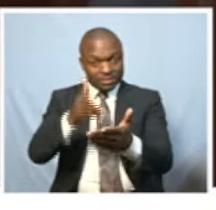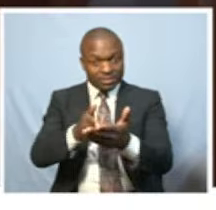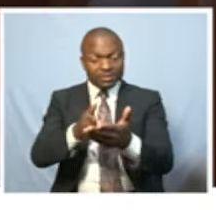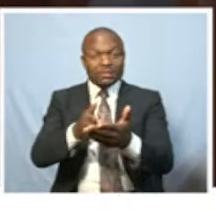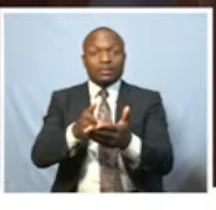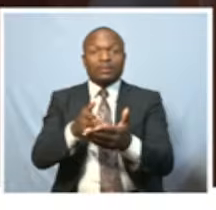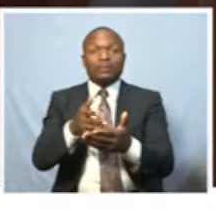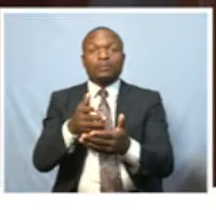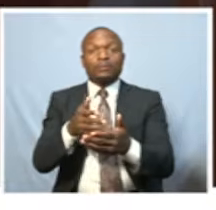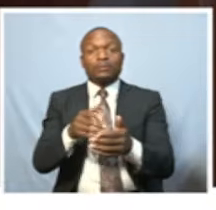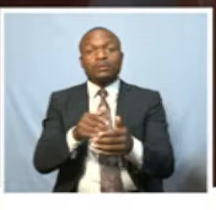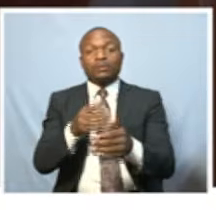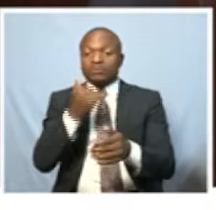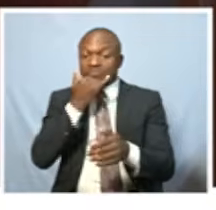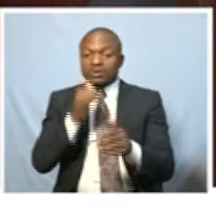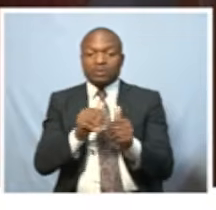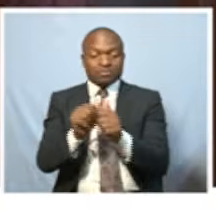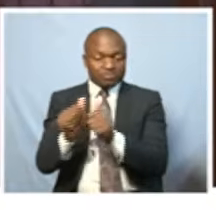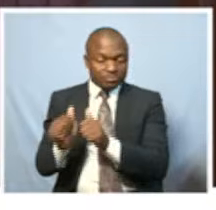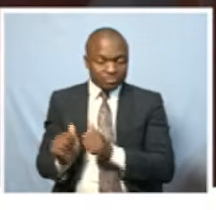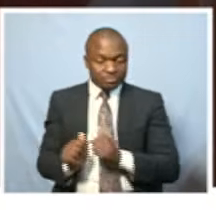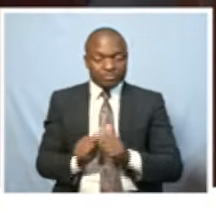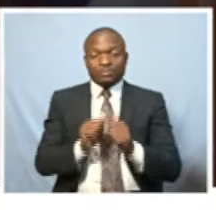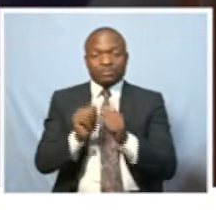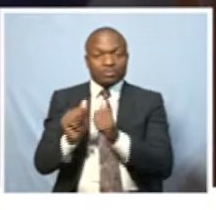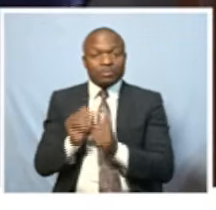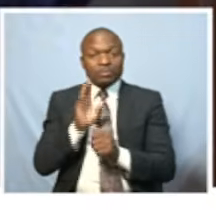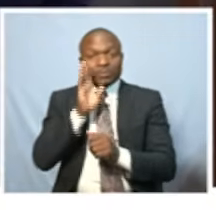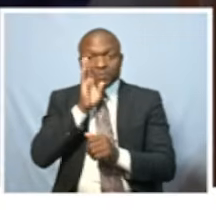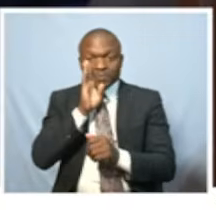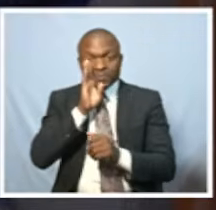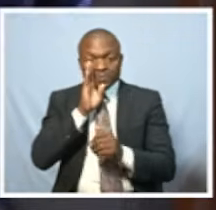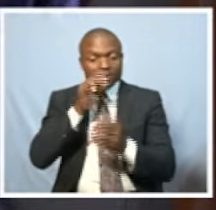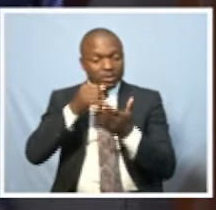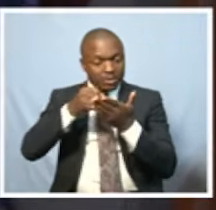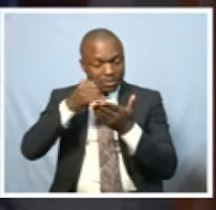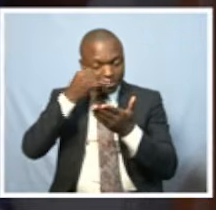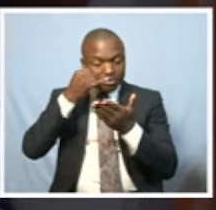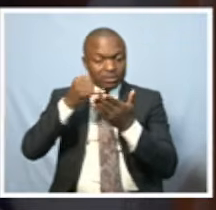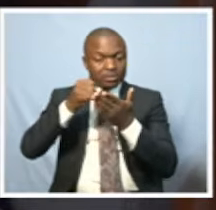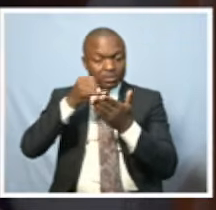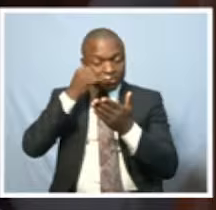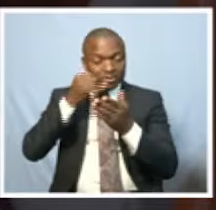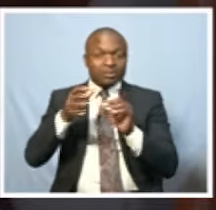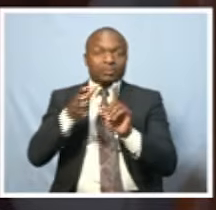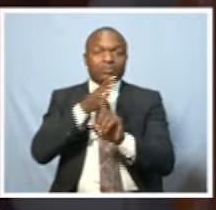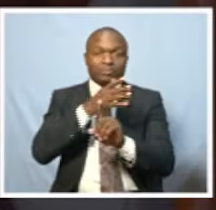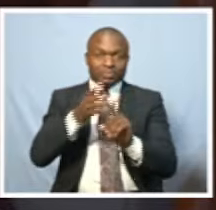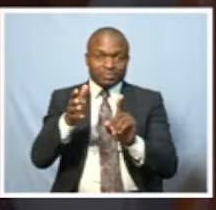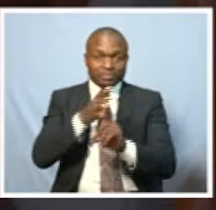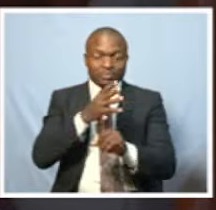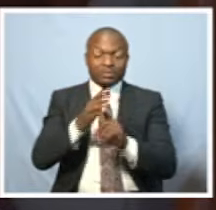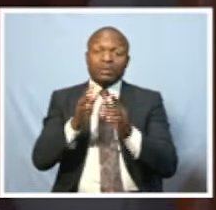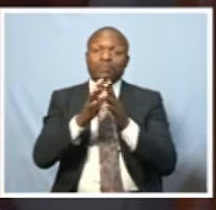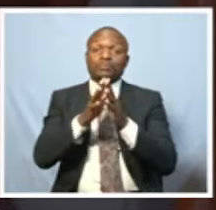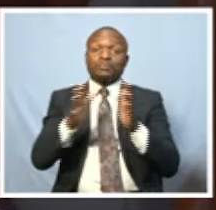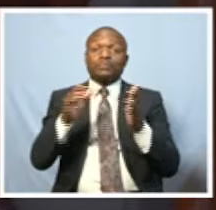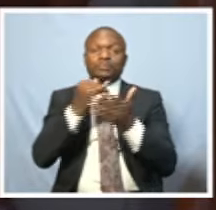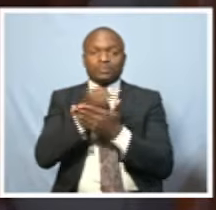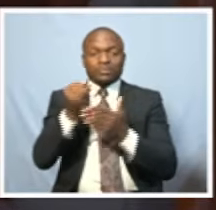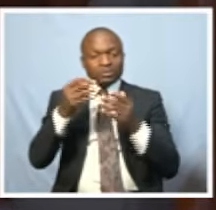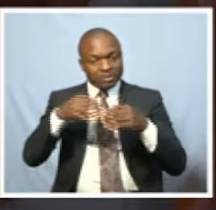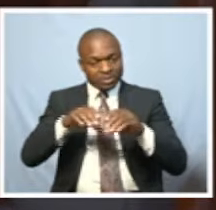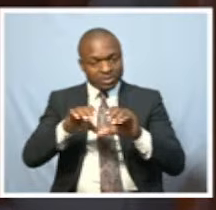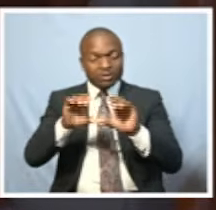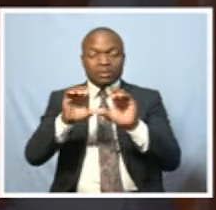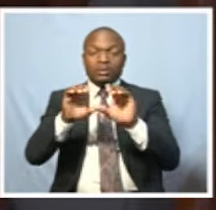vices such as alcohol, drugs, and substance abuse remain a persistent issue and continue